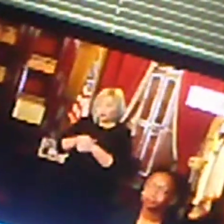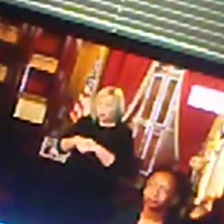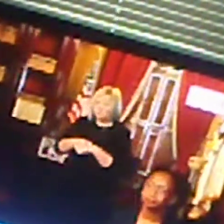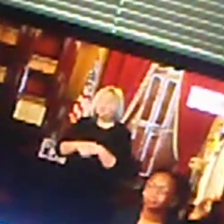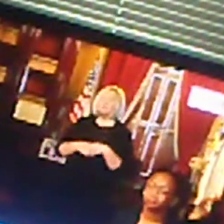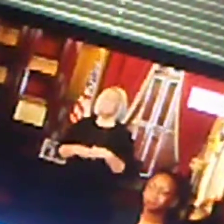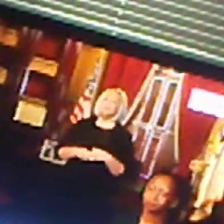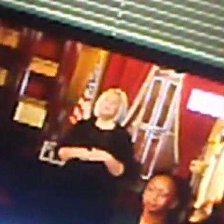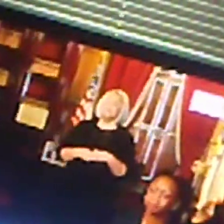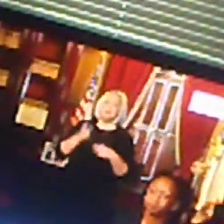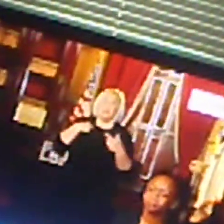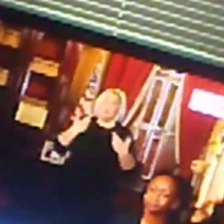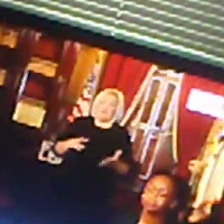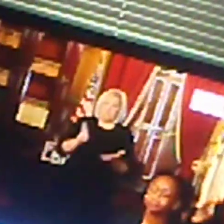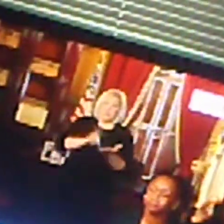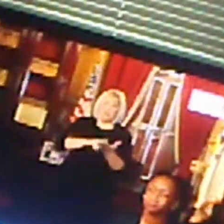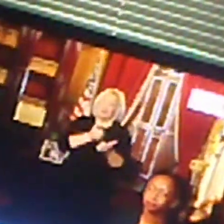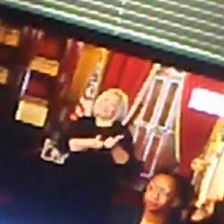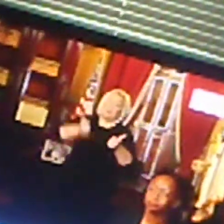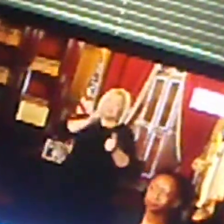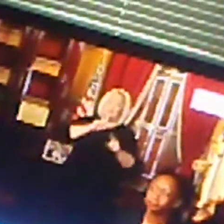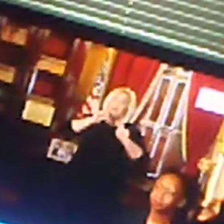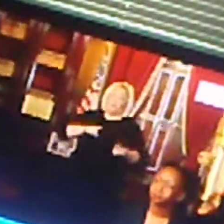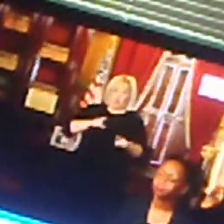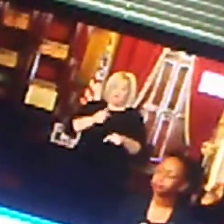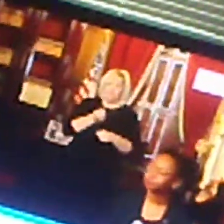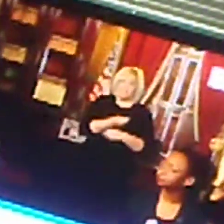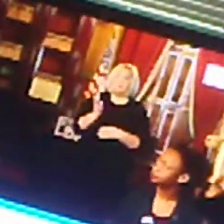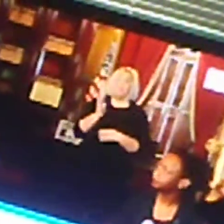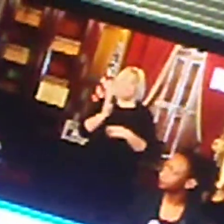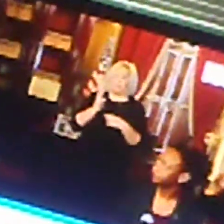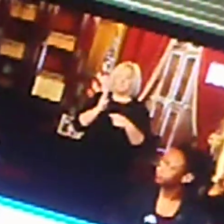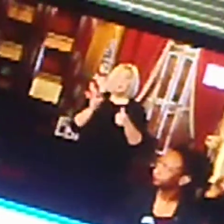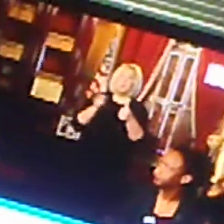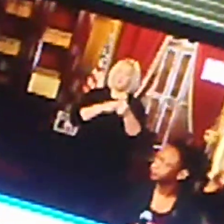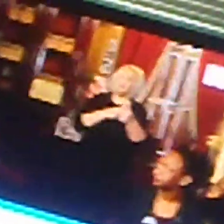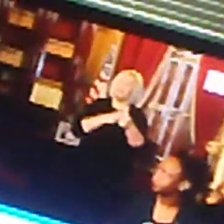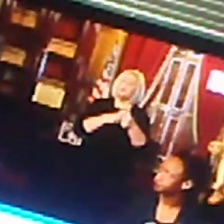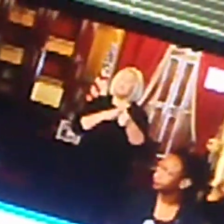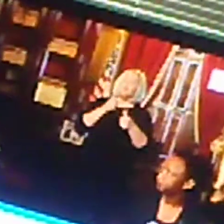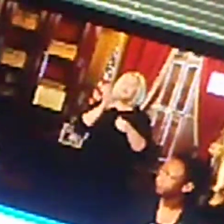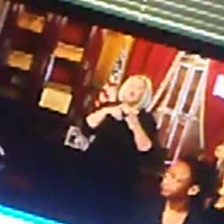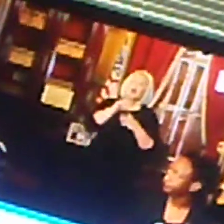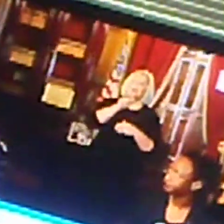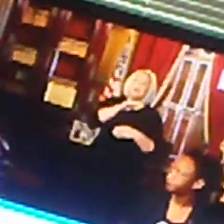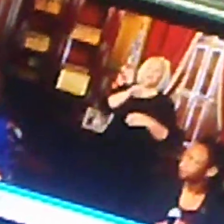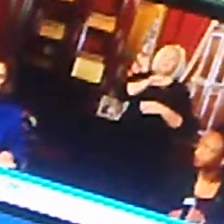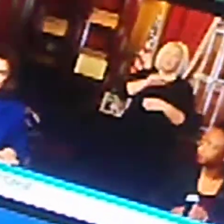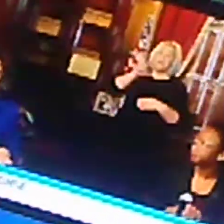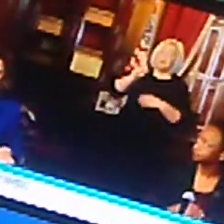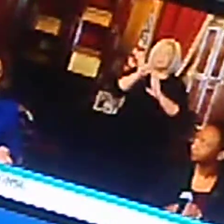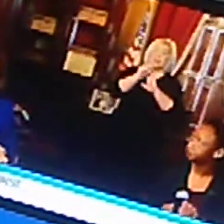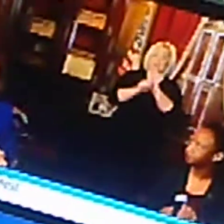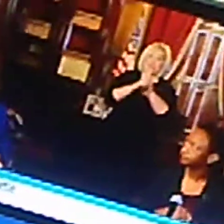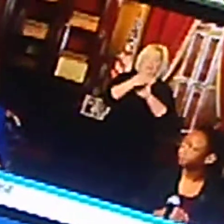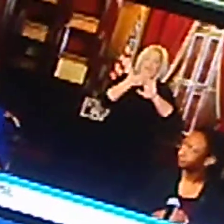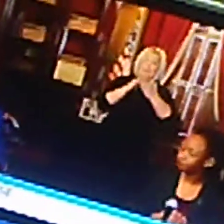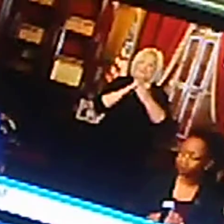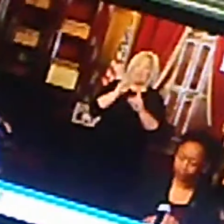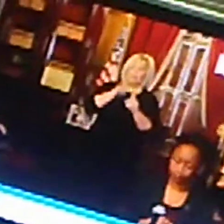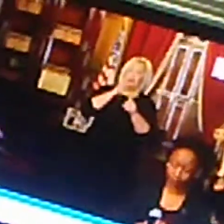a number of executive orders in the past couple of days, including orders that push all April 2020 state and city income tax